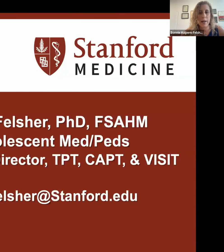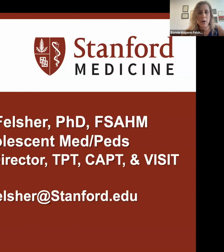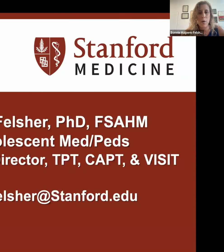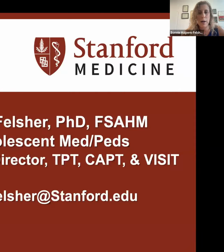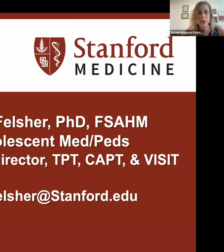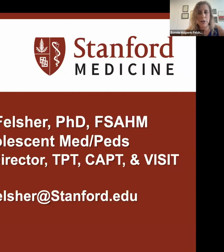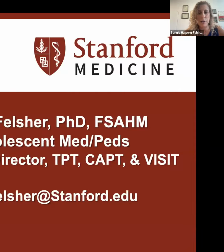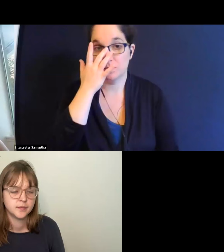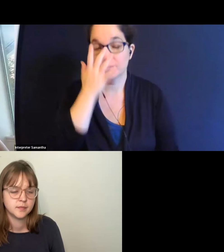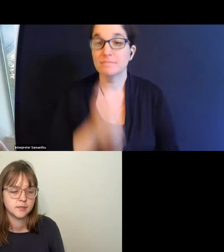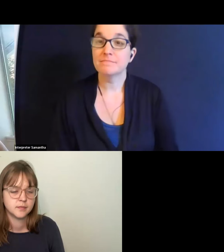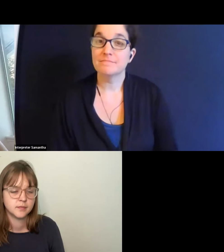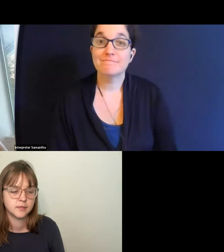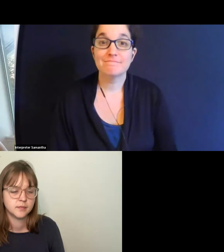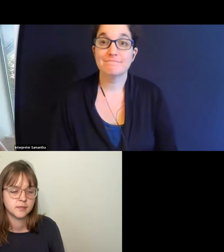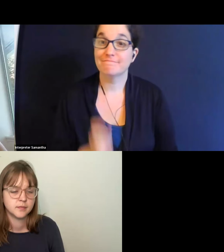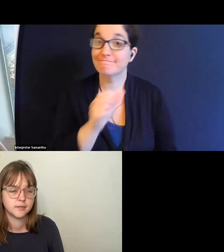So any questions?